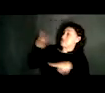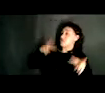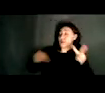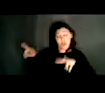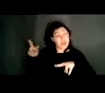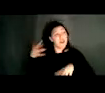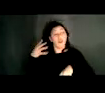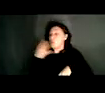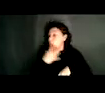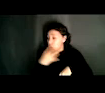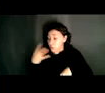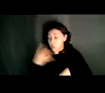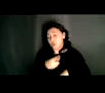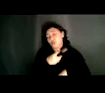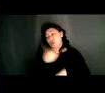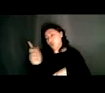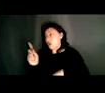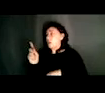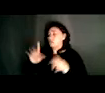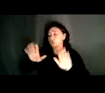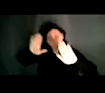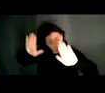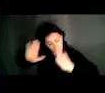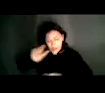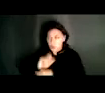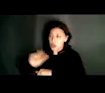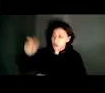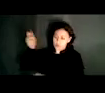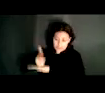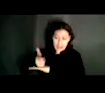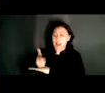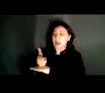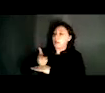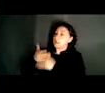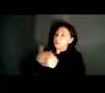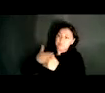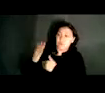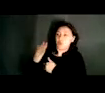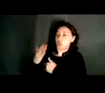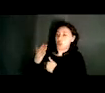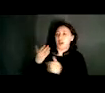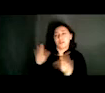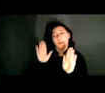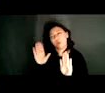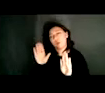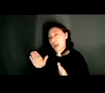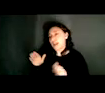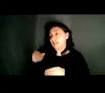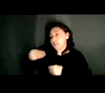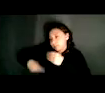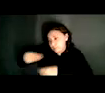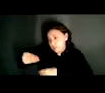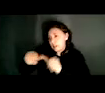established a wonderful legacy. So I want to take this moment to especially congratulate the 2020